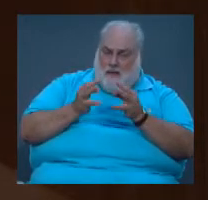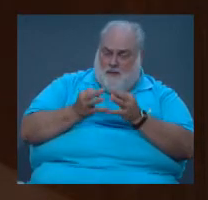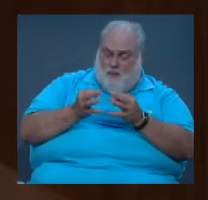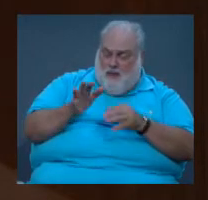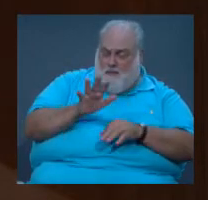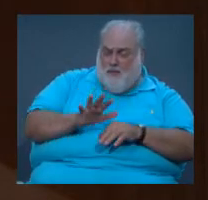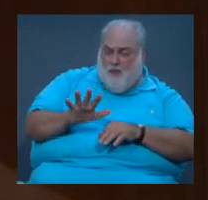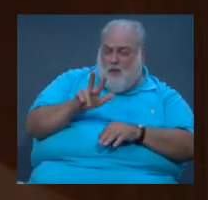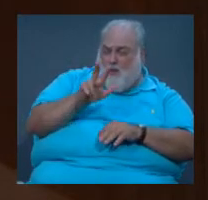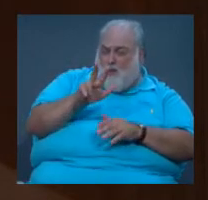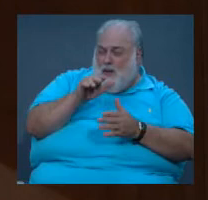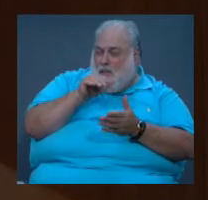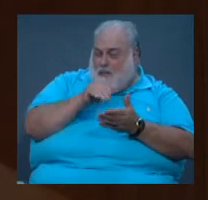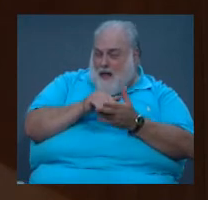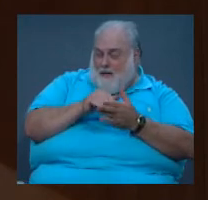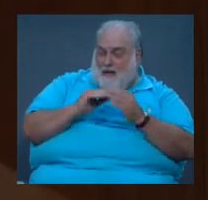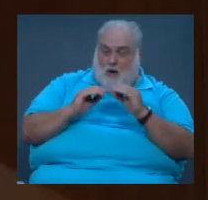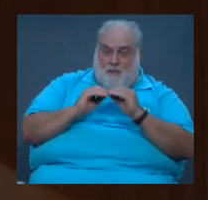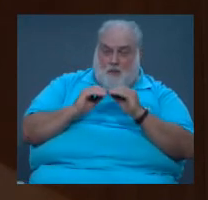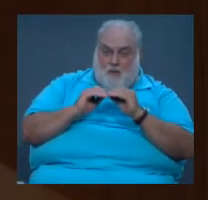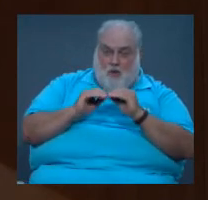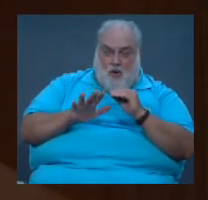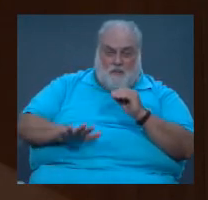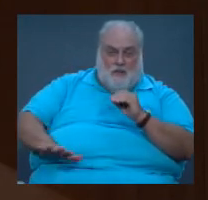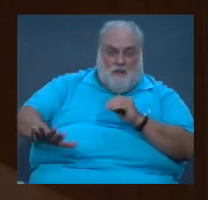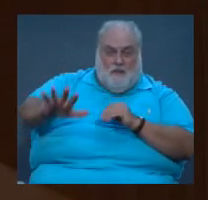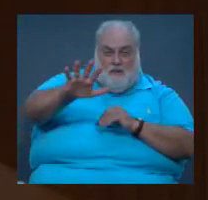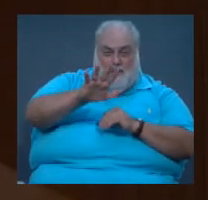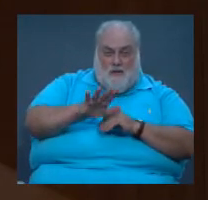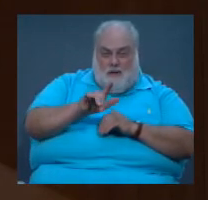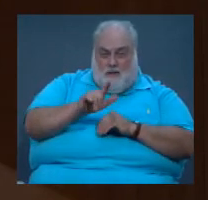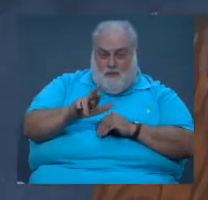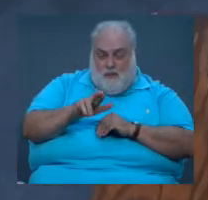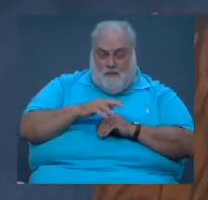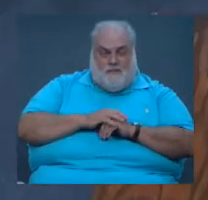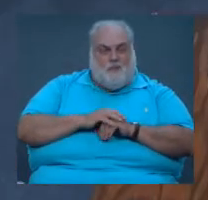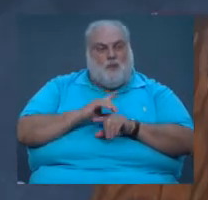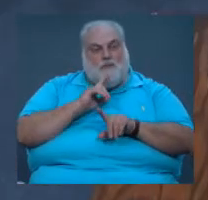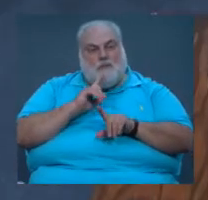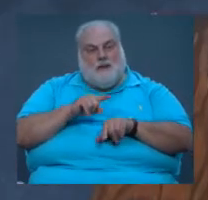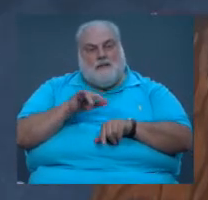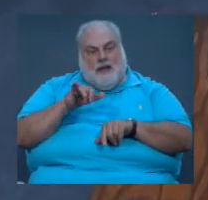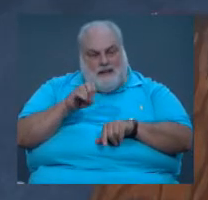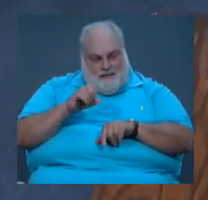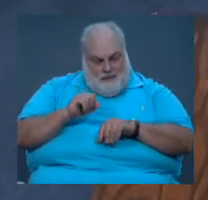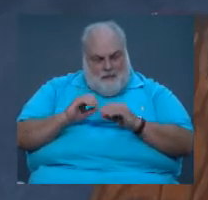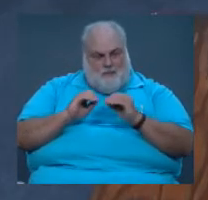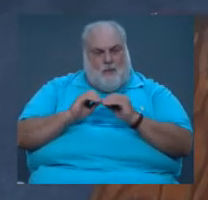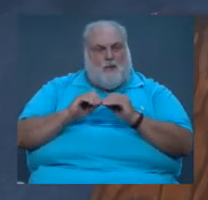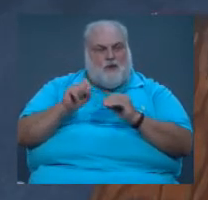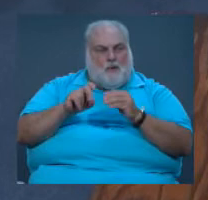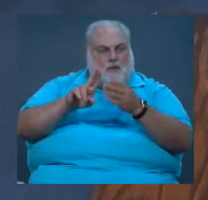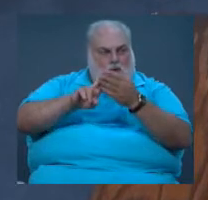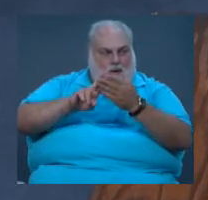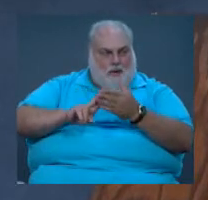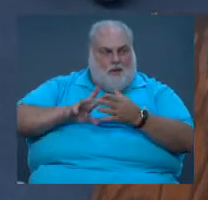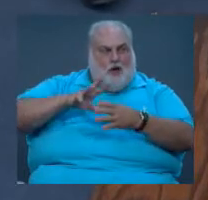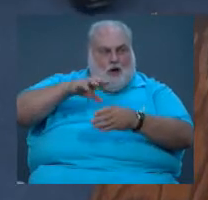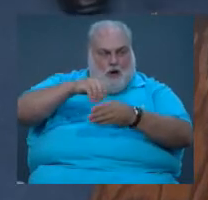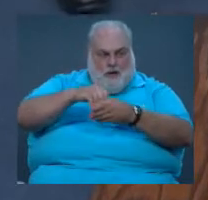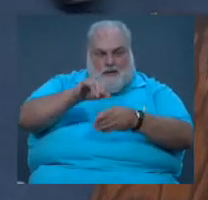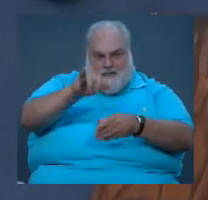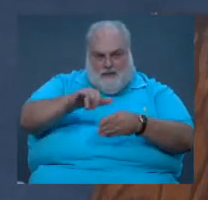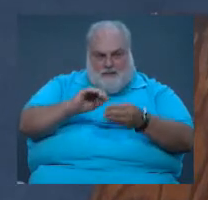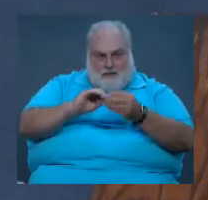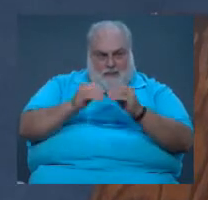around 3,000 mobile homes in the city of Little Rock. Yeah, the mobile homes are required to be registered, so they're included in these